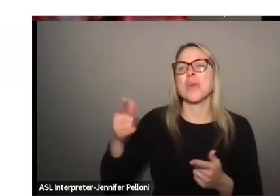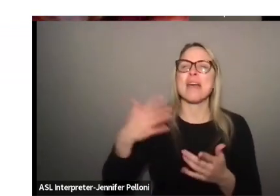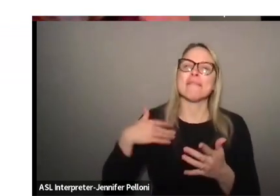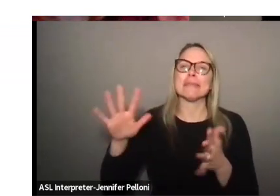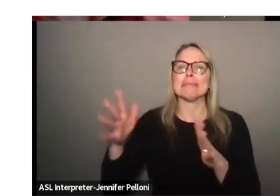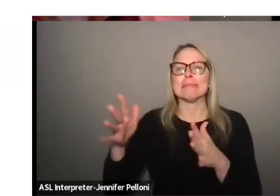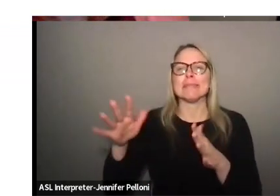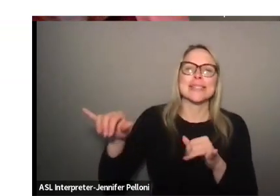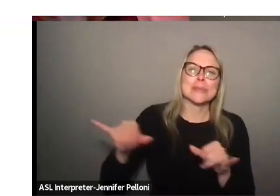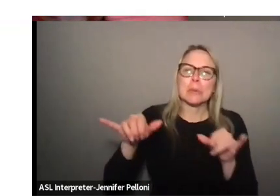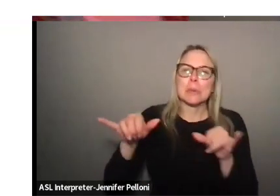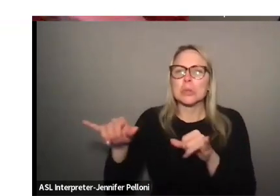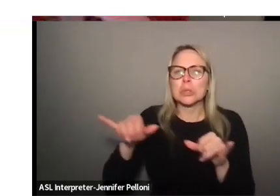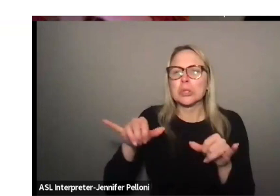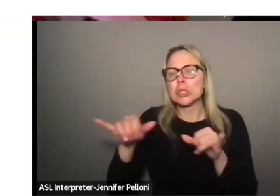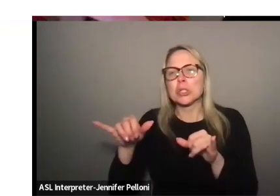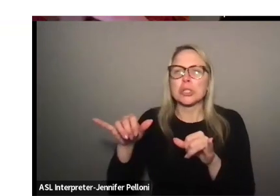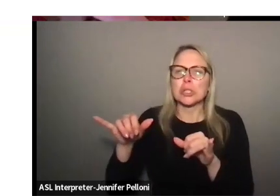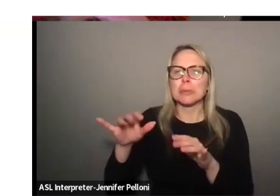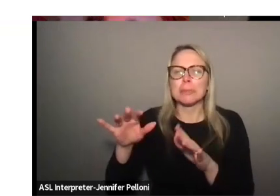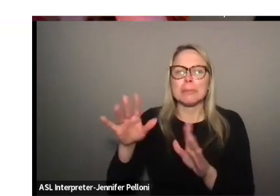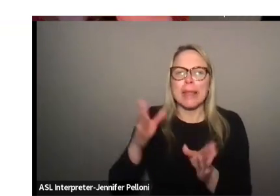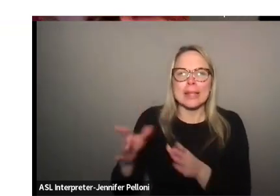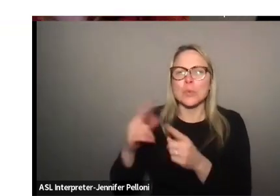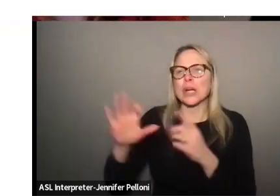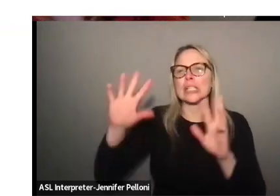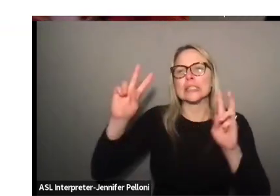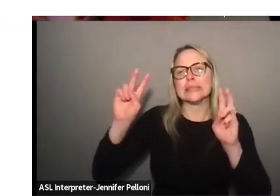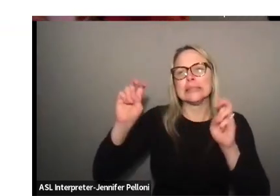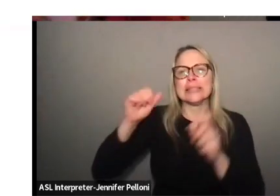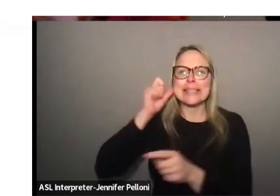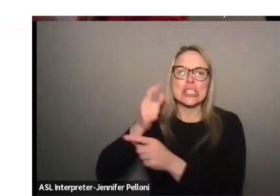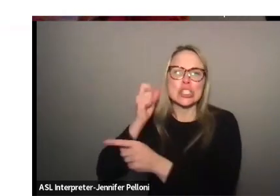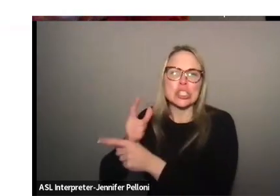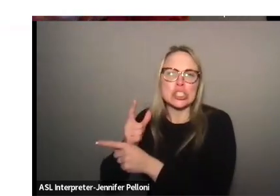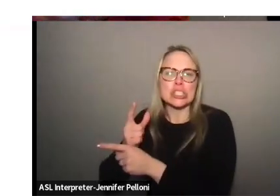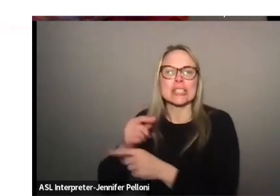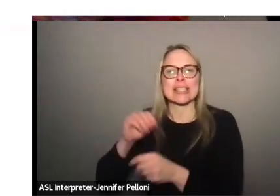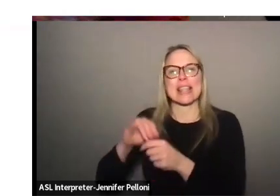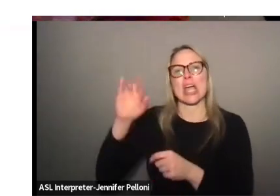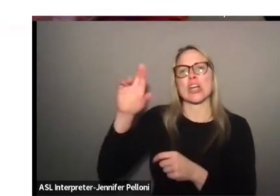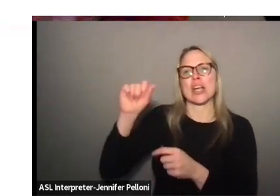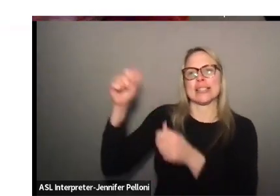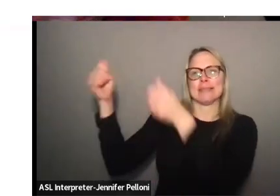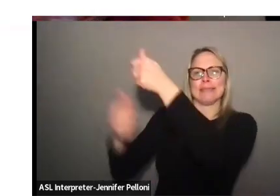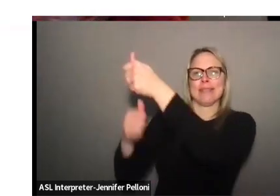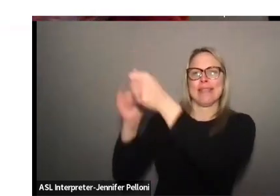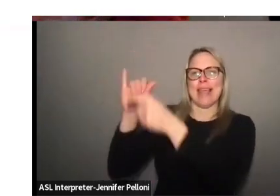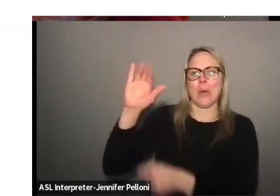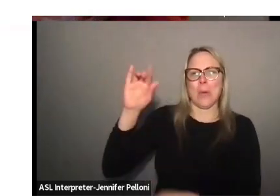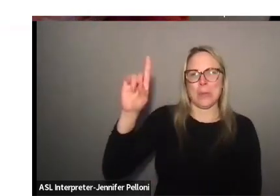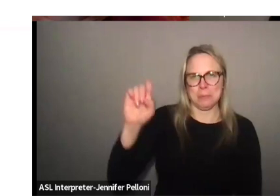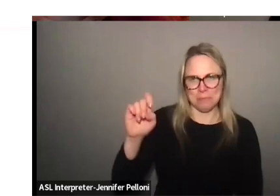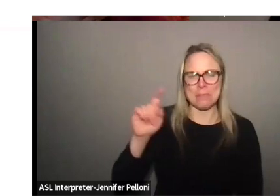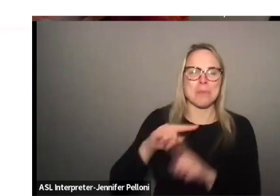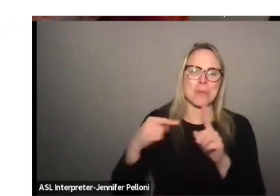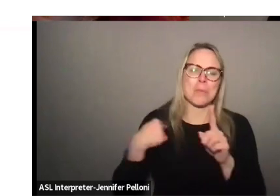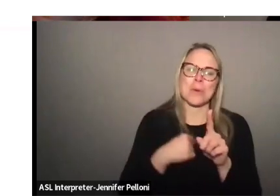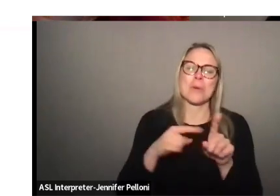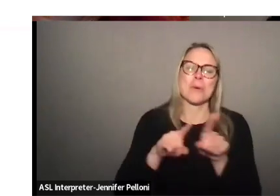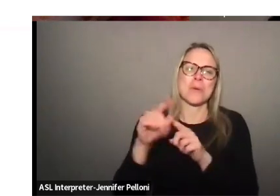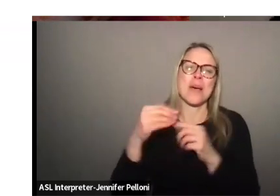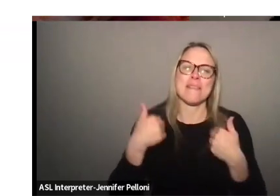similar characteristics. We're kind of sisters, if you will, in the Internal Revenue Code, but we also have